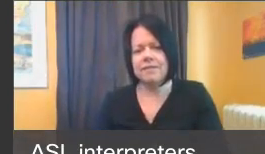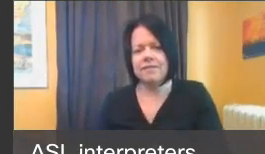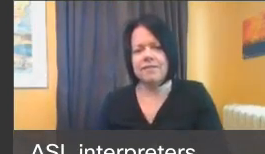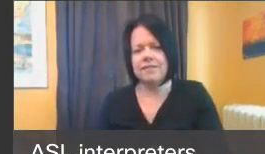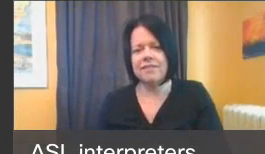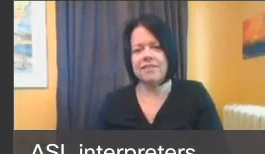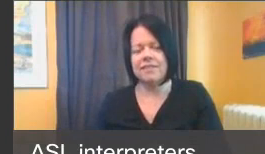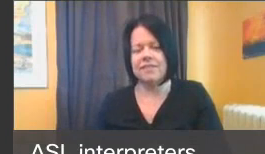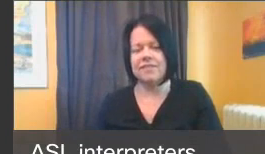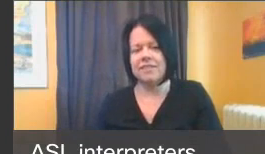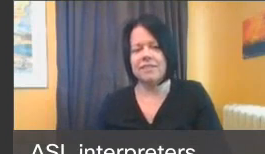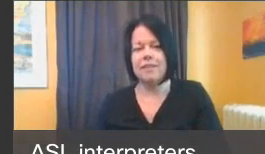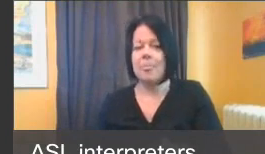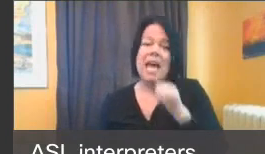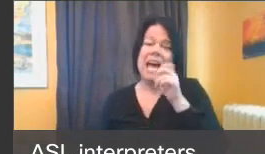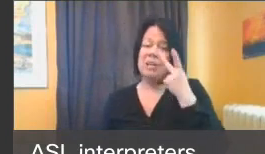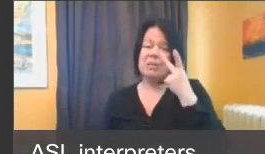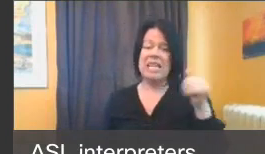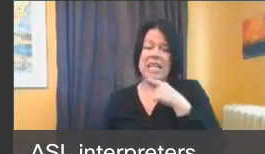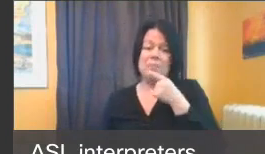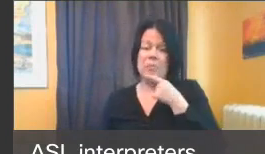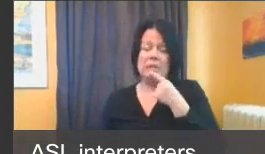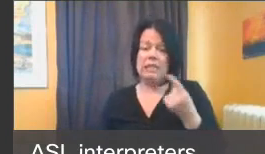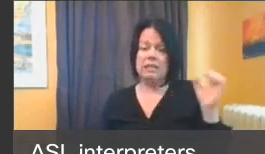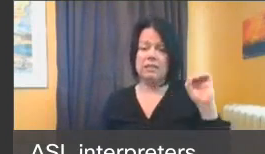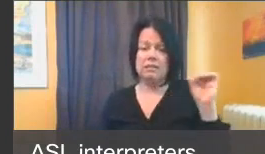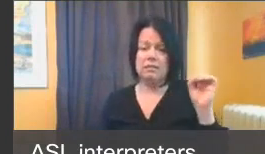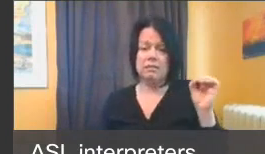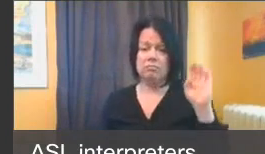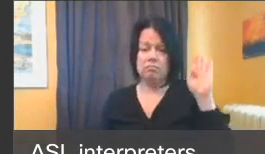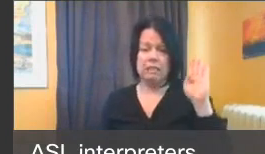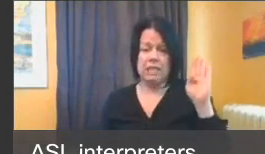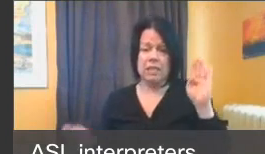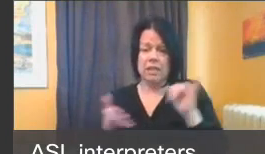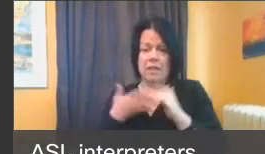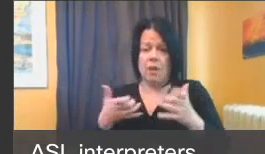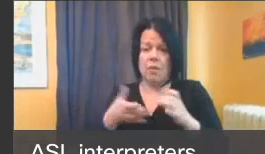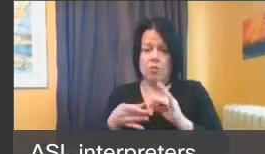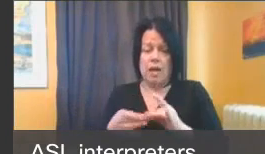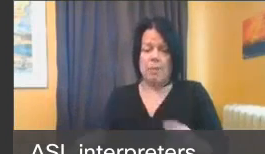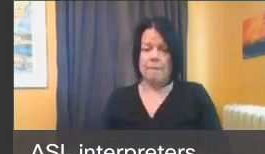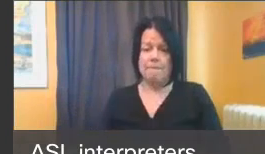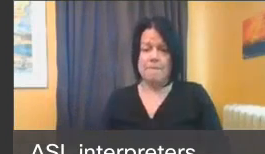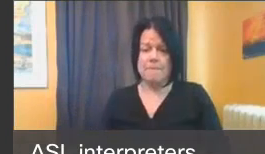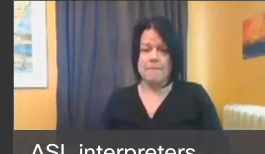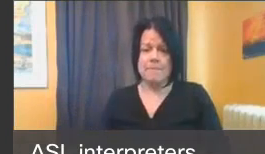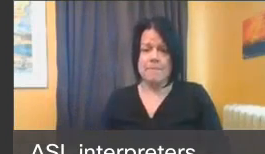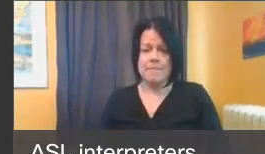Okay. And I do not see any members of the public signaling at this time.